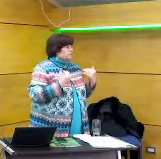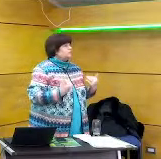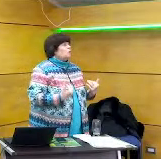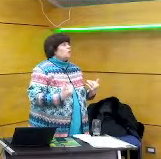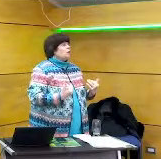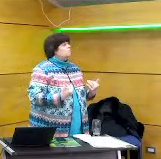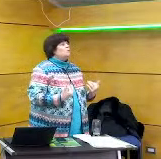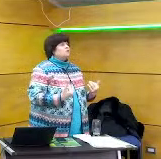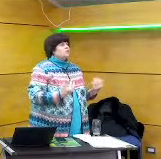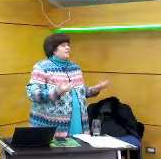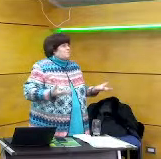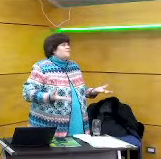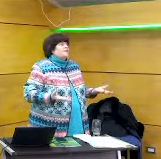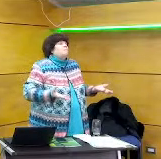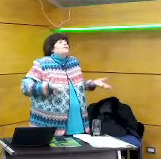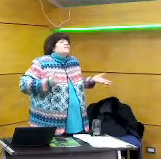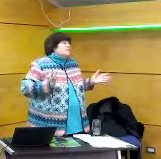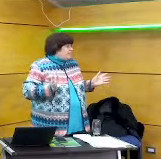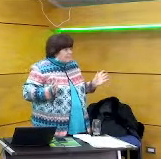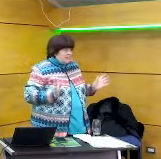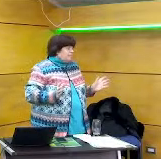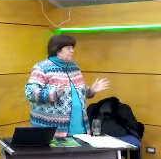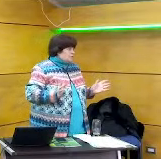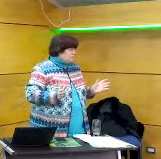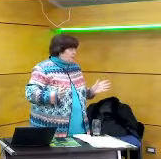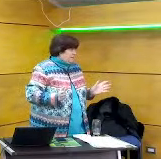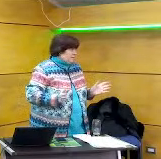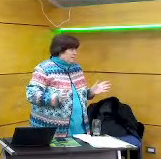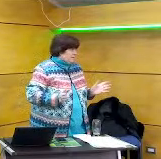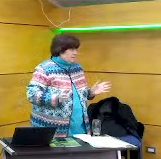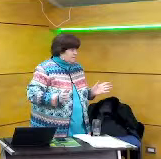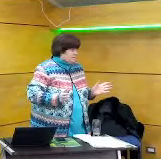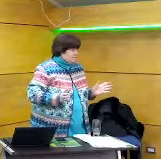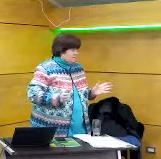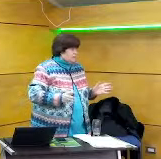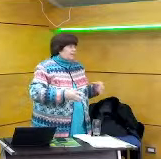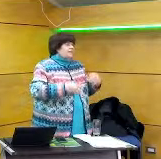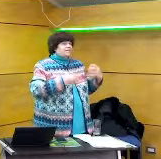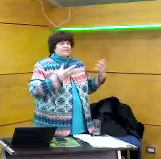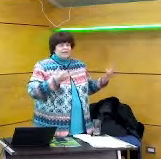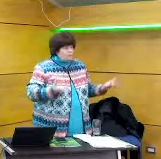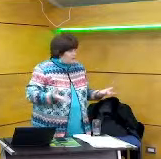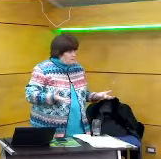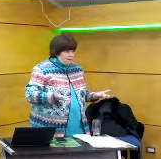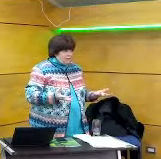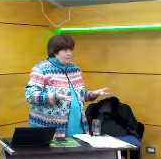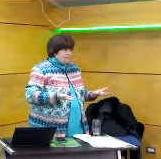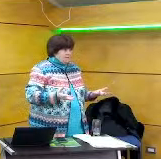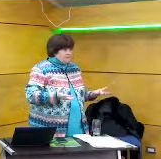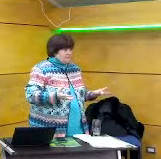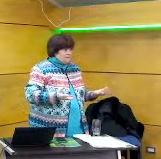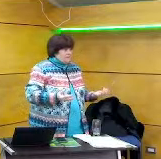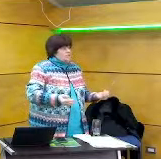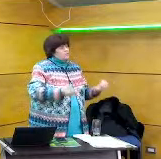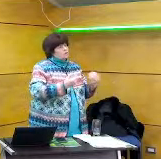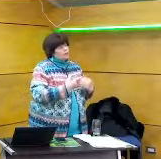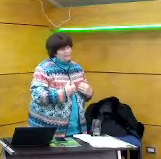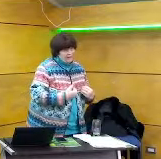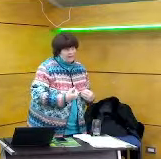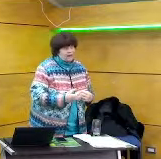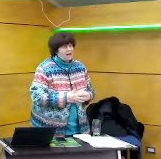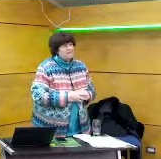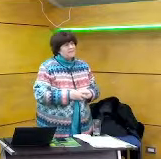they're so emotionally upset because they didn't get first place, or they didn't get one of the medals.